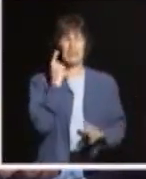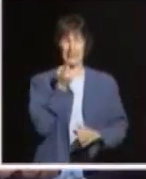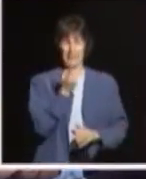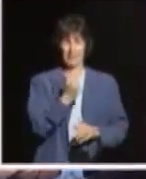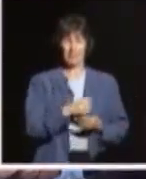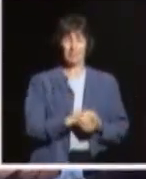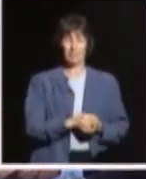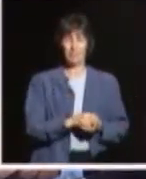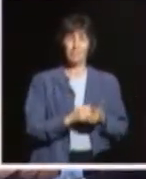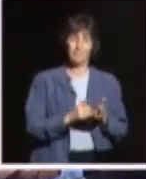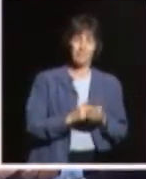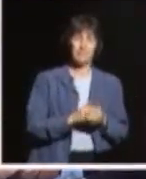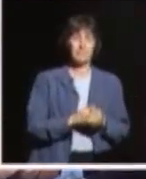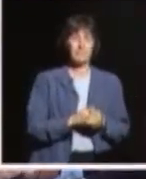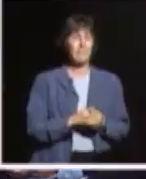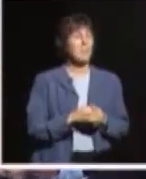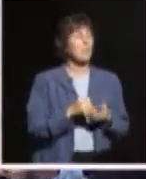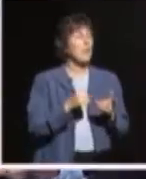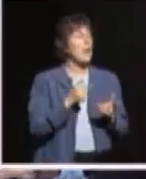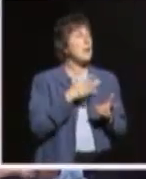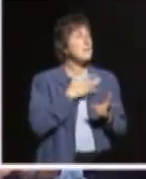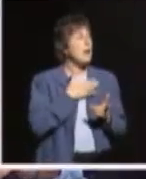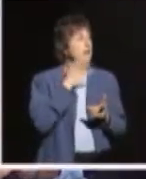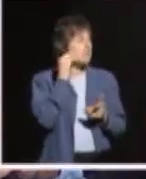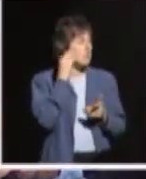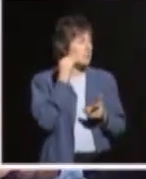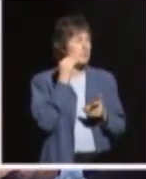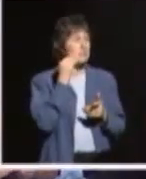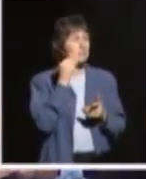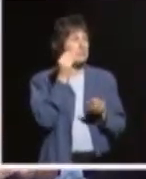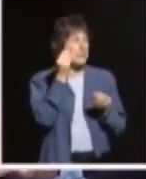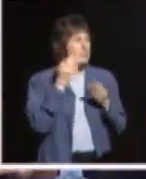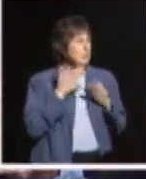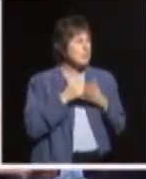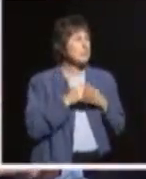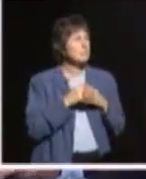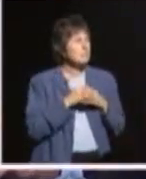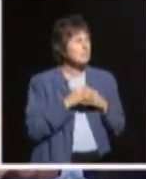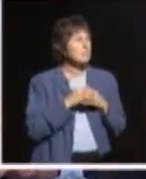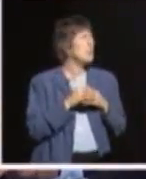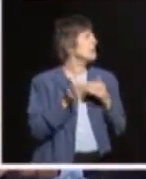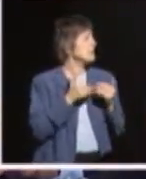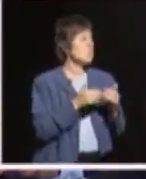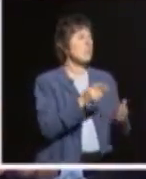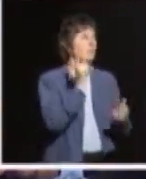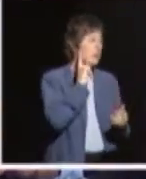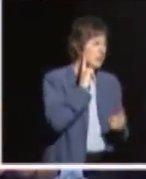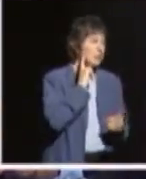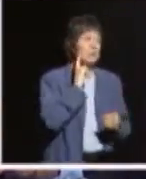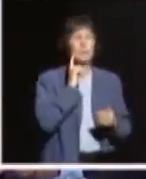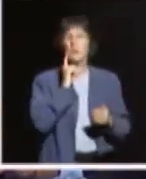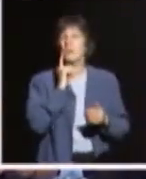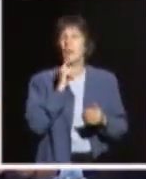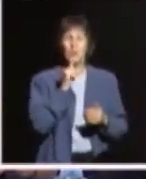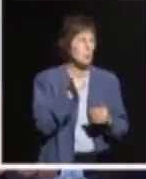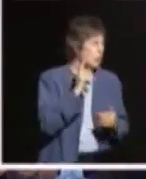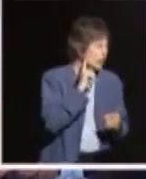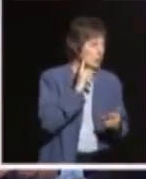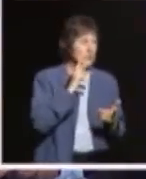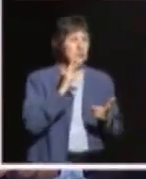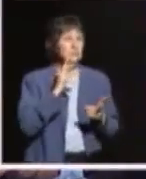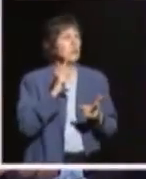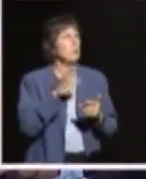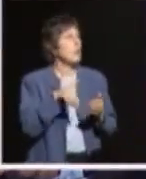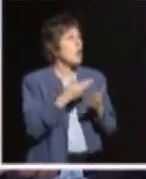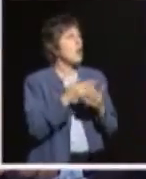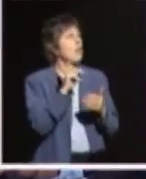to believe that whether you hear or not, as well-hearing people can or don't, we all have to open